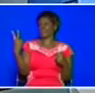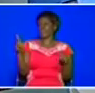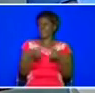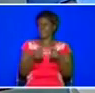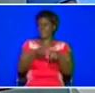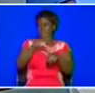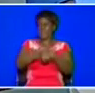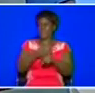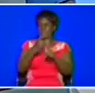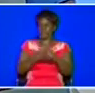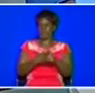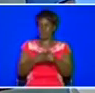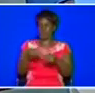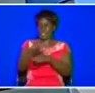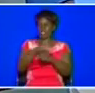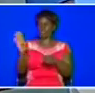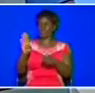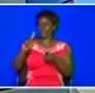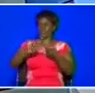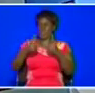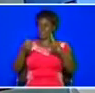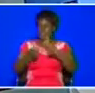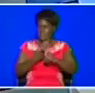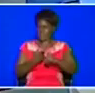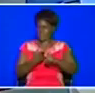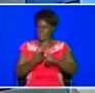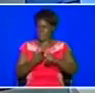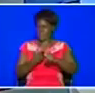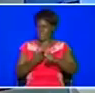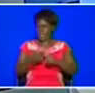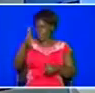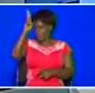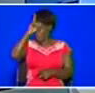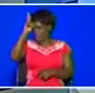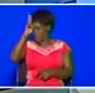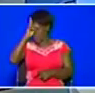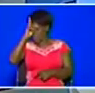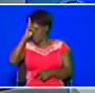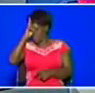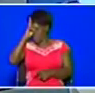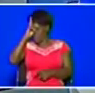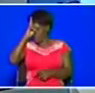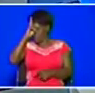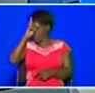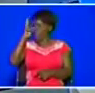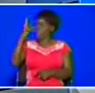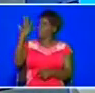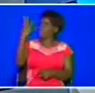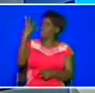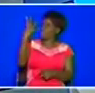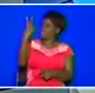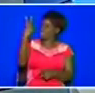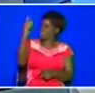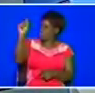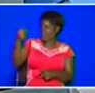from the National Bureau of Statistics. Yes. Right? Yes. Which put the number of police officers, and we'll get to that, at around